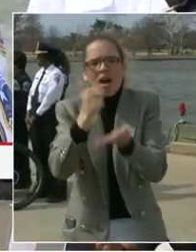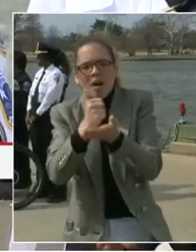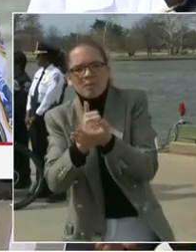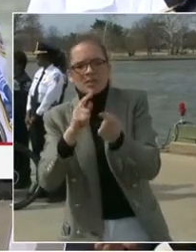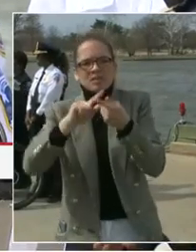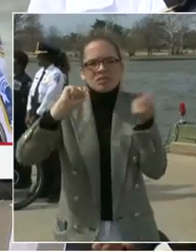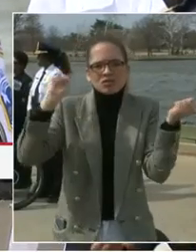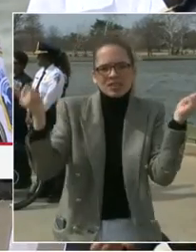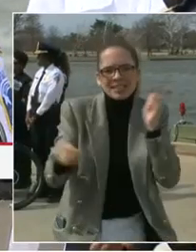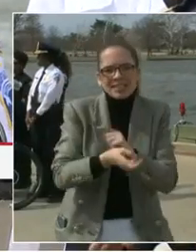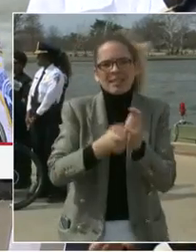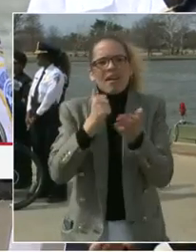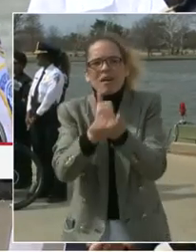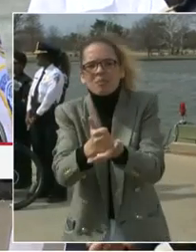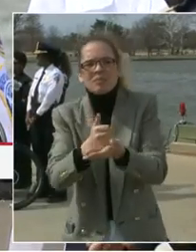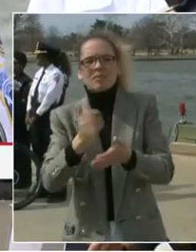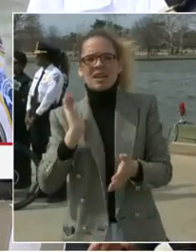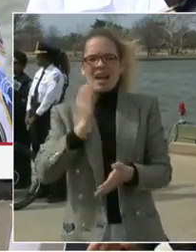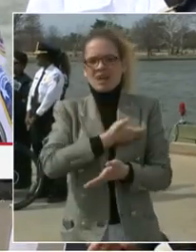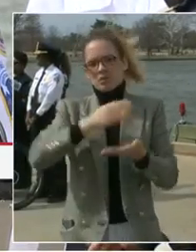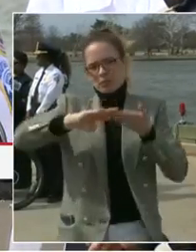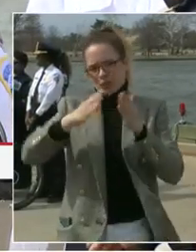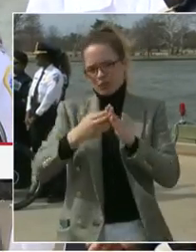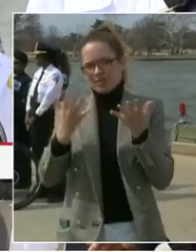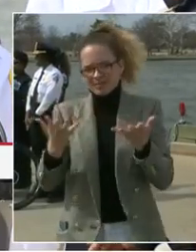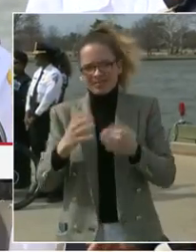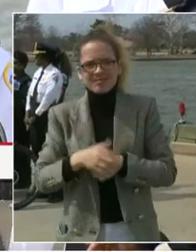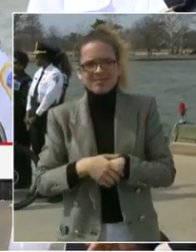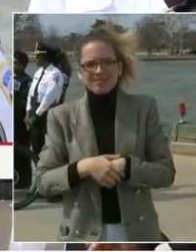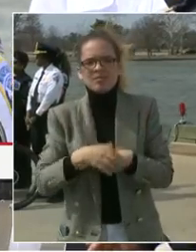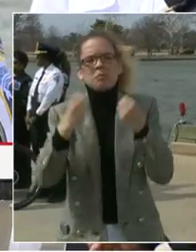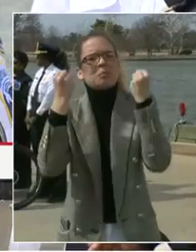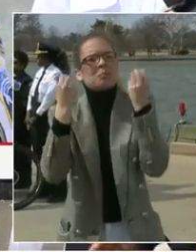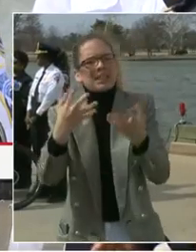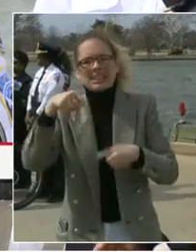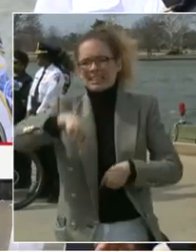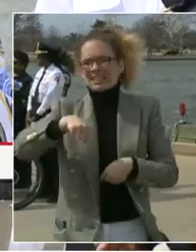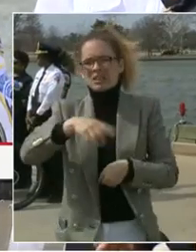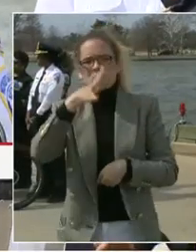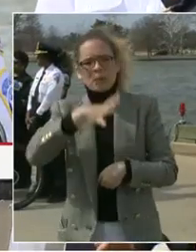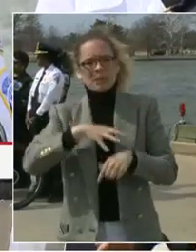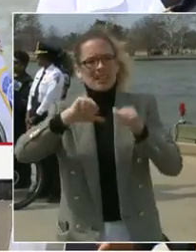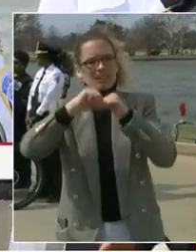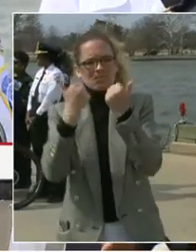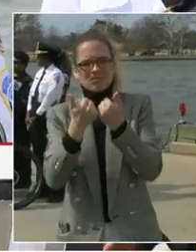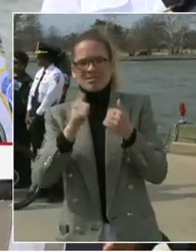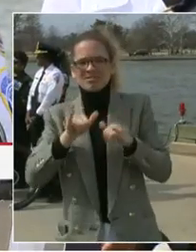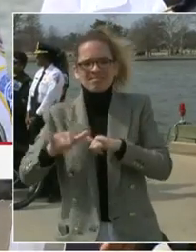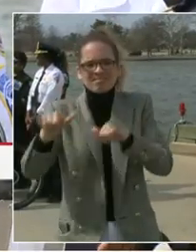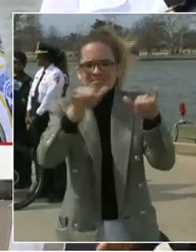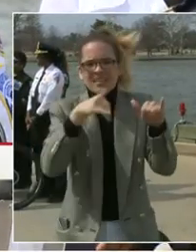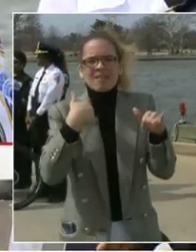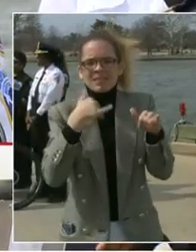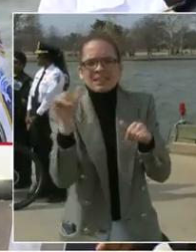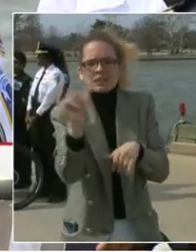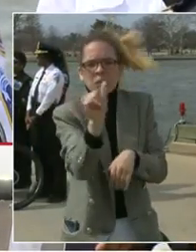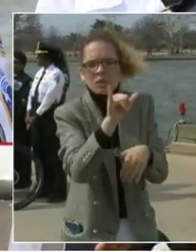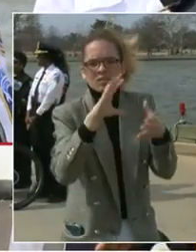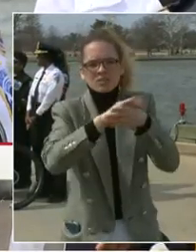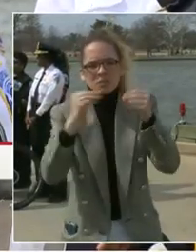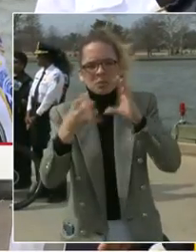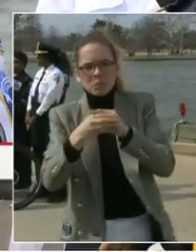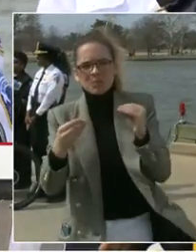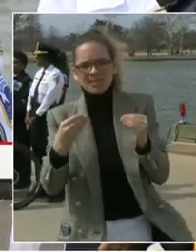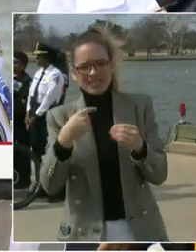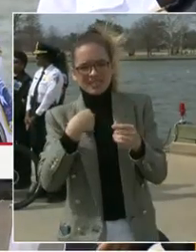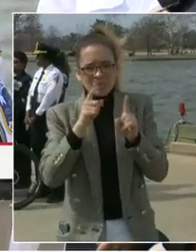profession. There are several women in this agency that share stories of support and mentorship like mine, and the promise we made to our mentors, the men and